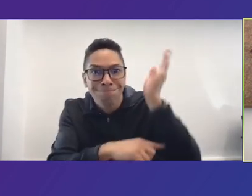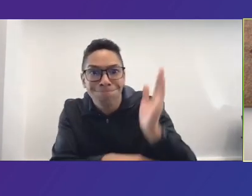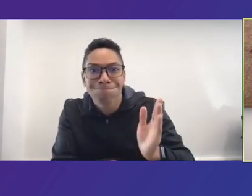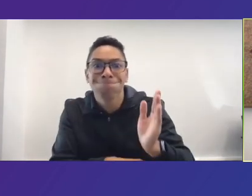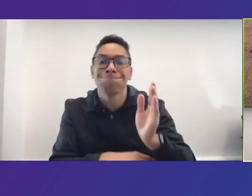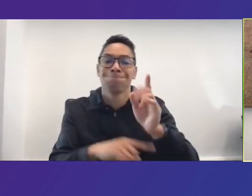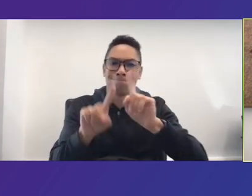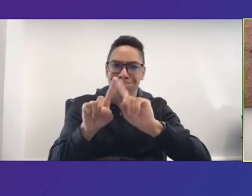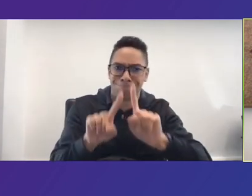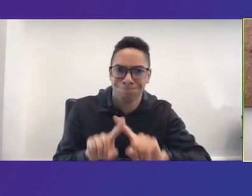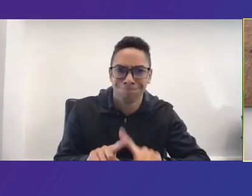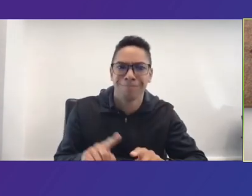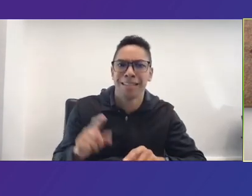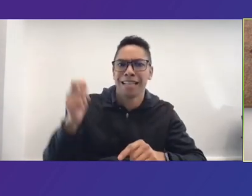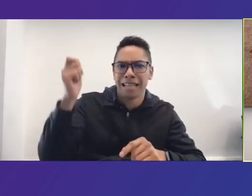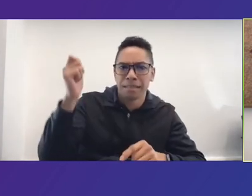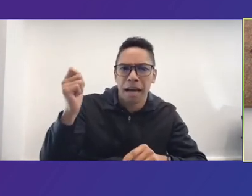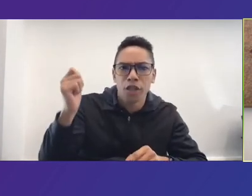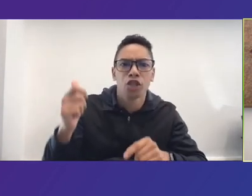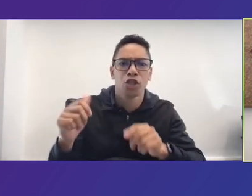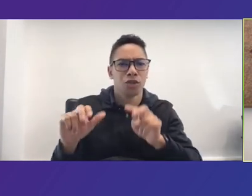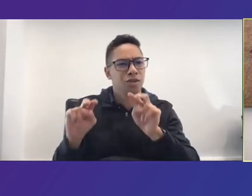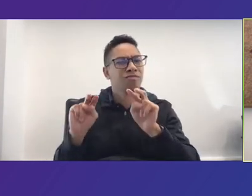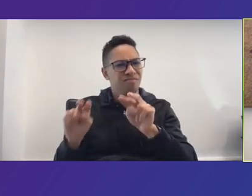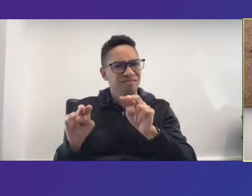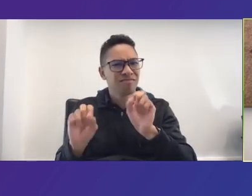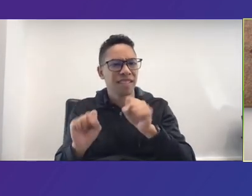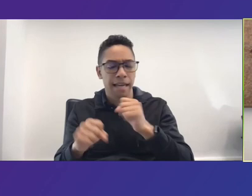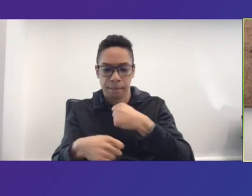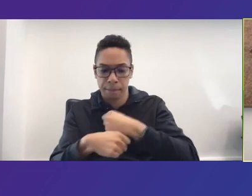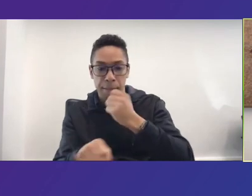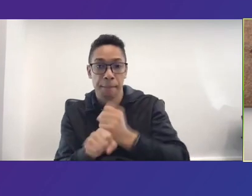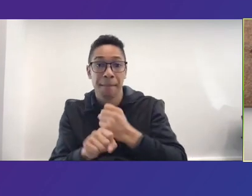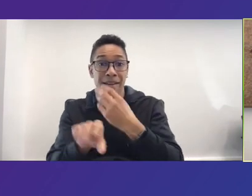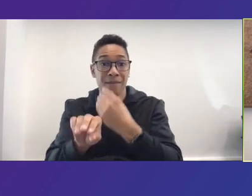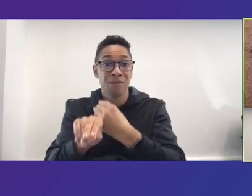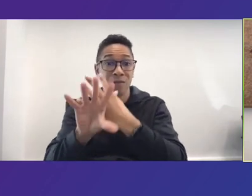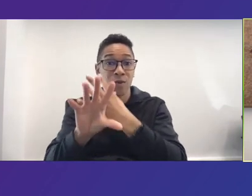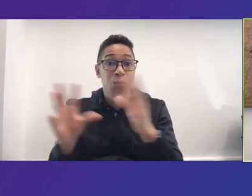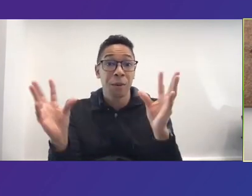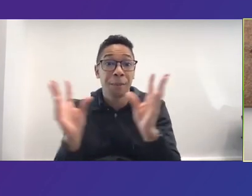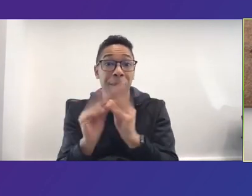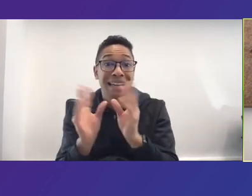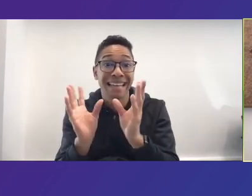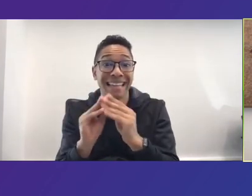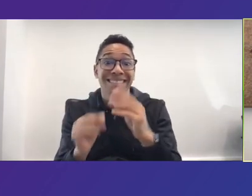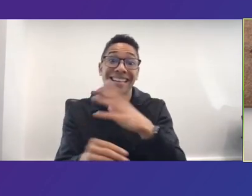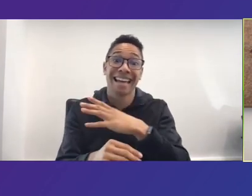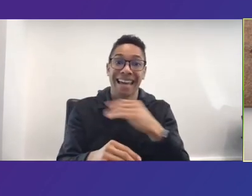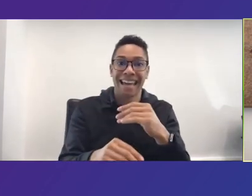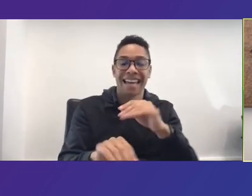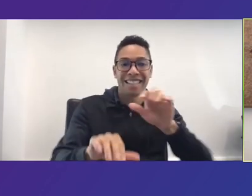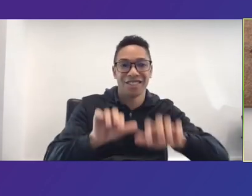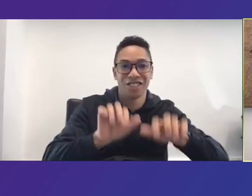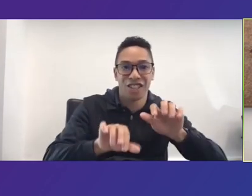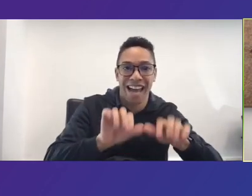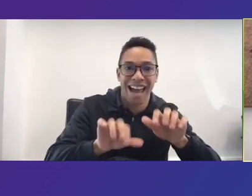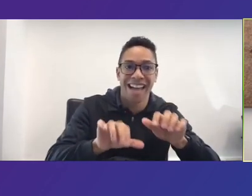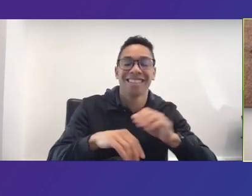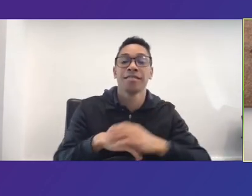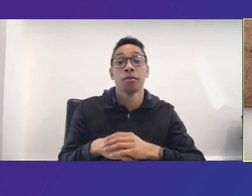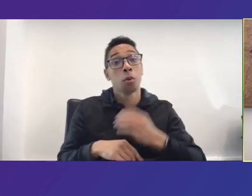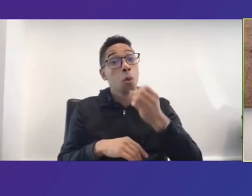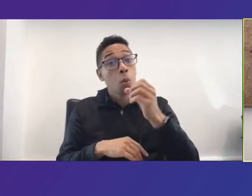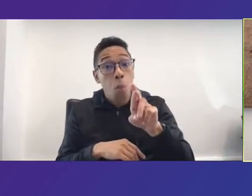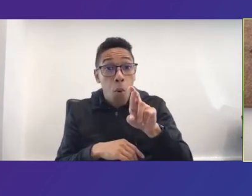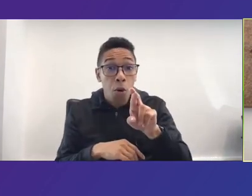our sponsors in the exhibitor hall, create virtual meetups and online conversations at our community board, or take